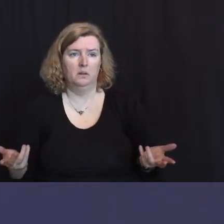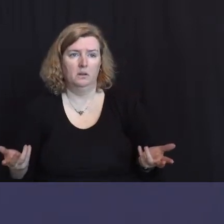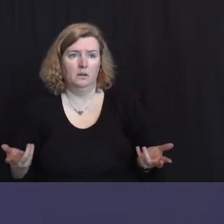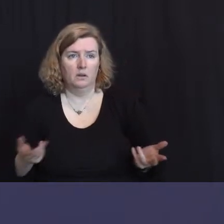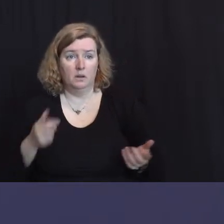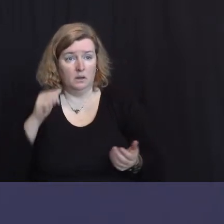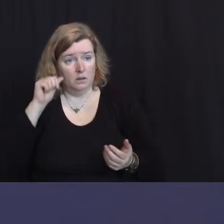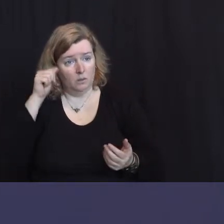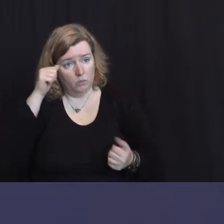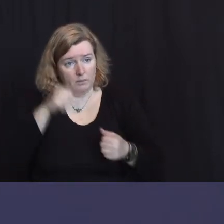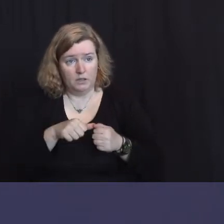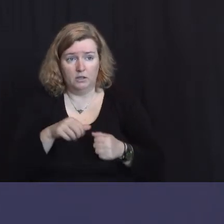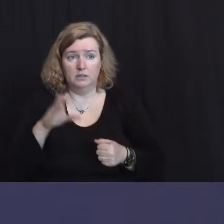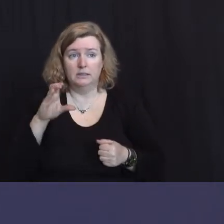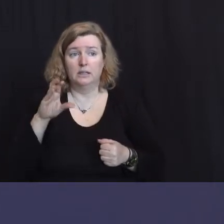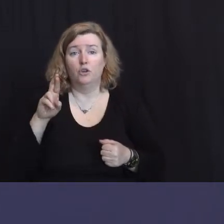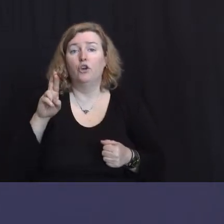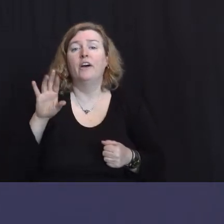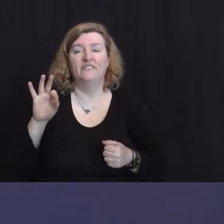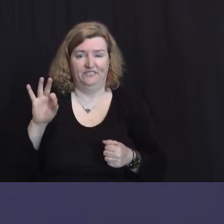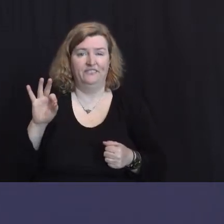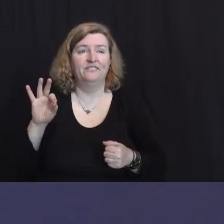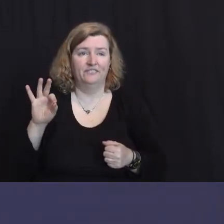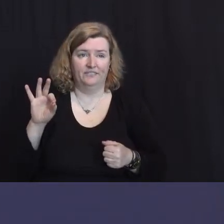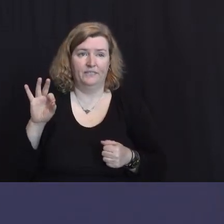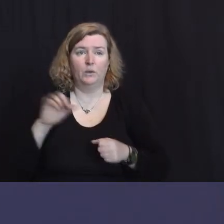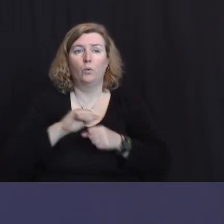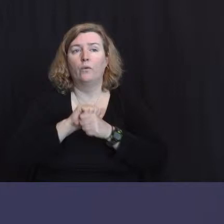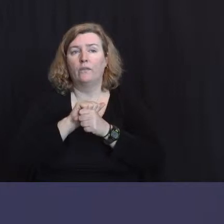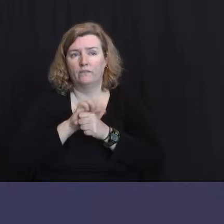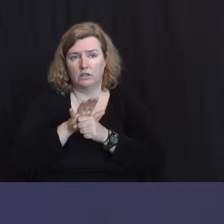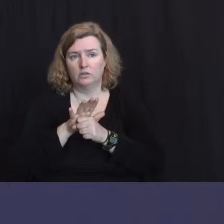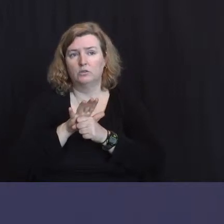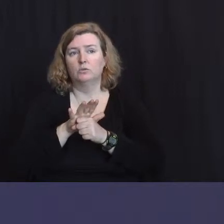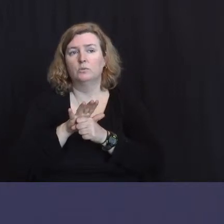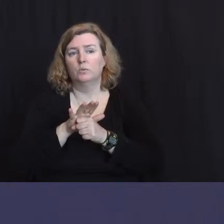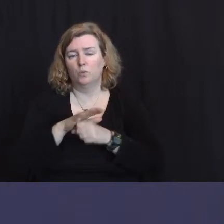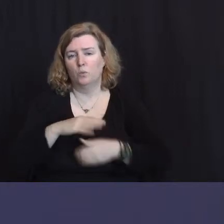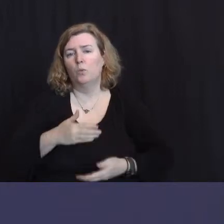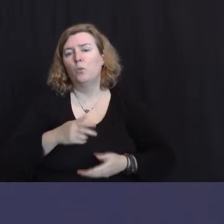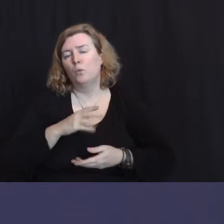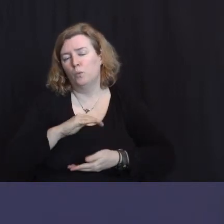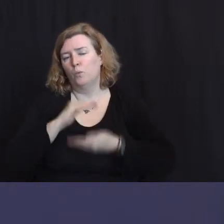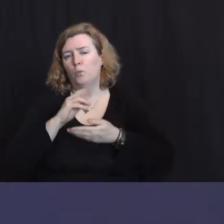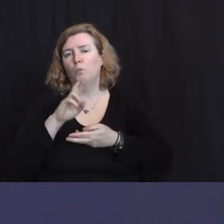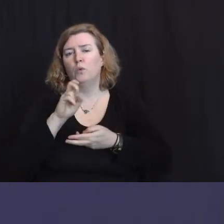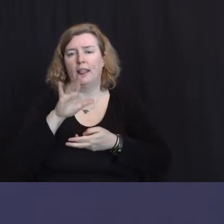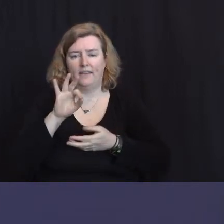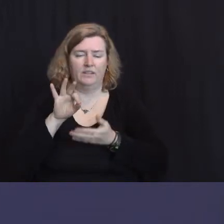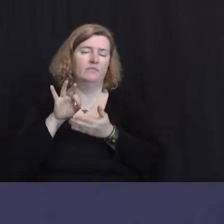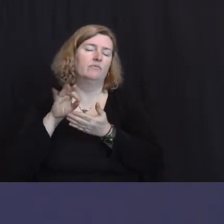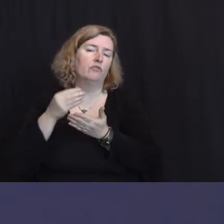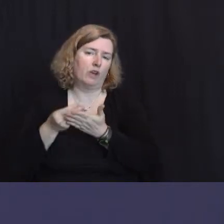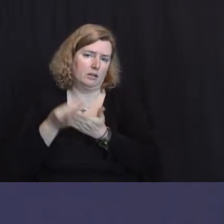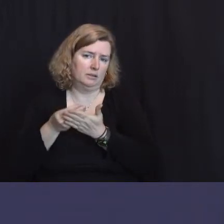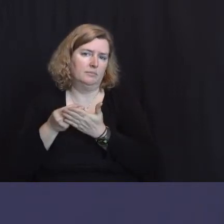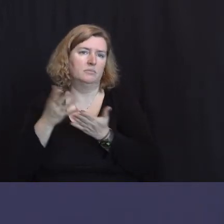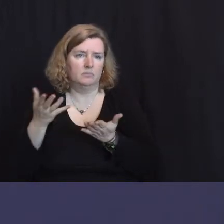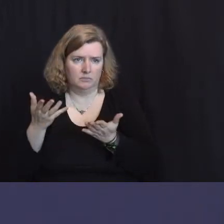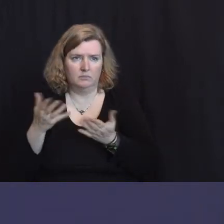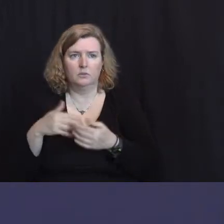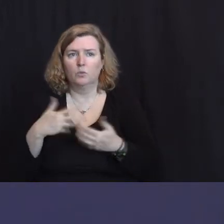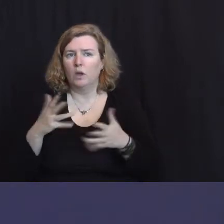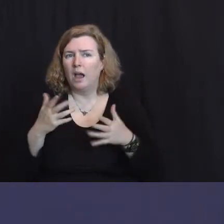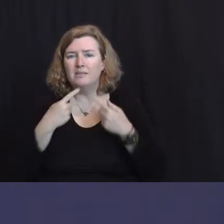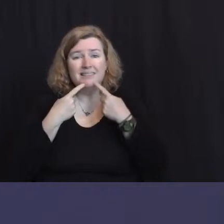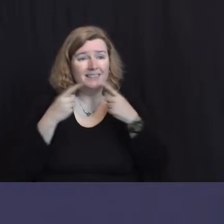CRFs, Corona Relief Funds, to work, which we announced a couple of months ago, that we distributed a